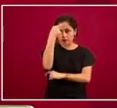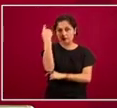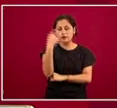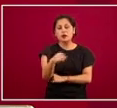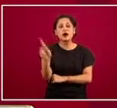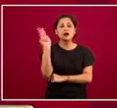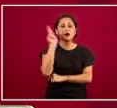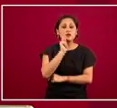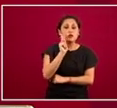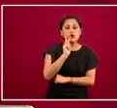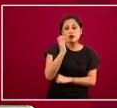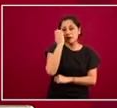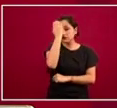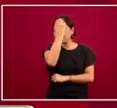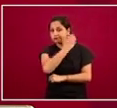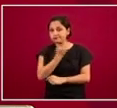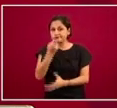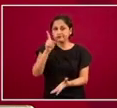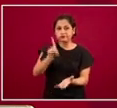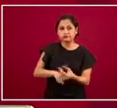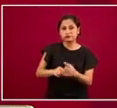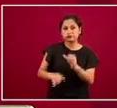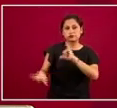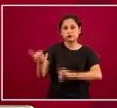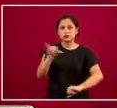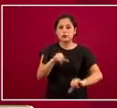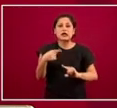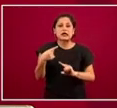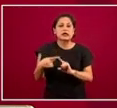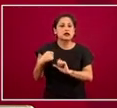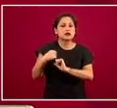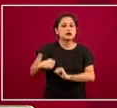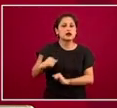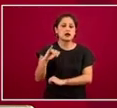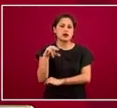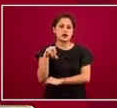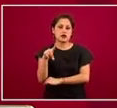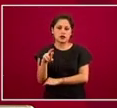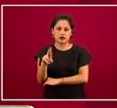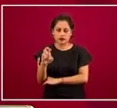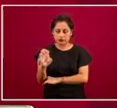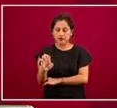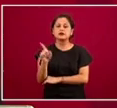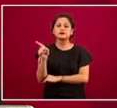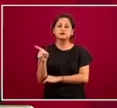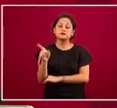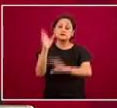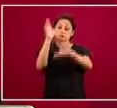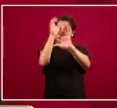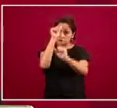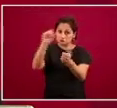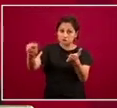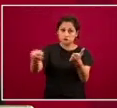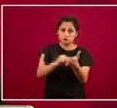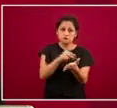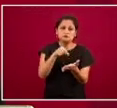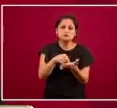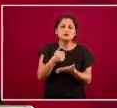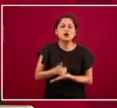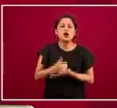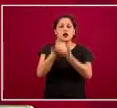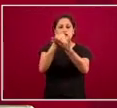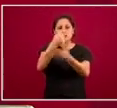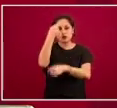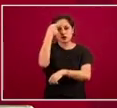The supplies for the test are supplied by the INDRE. So we are